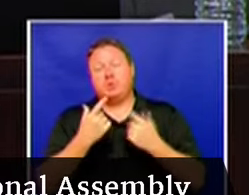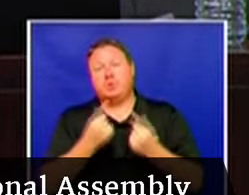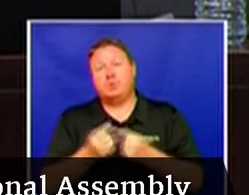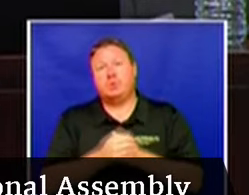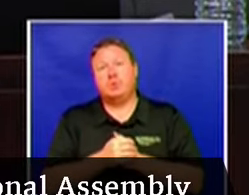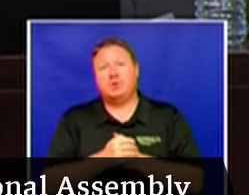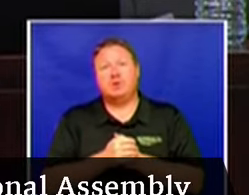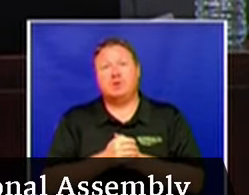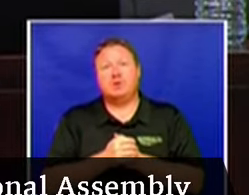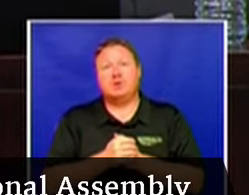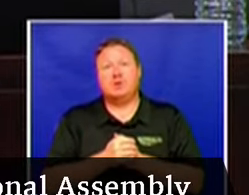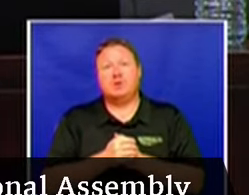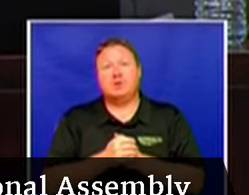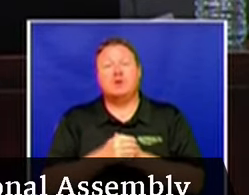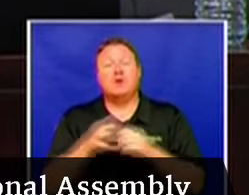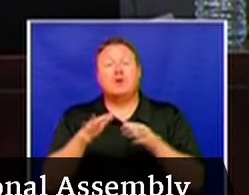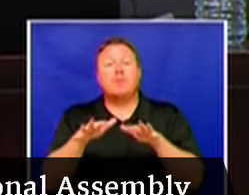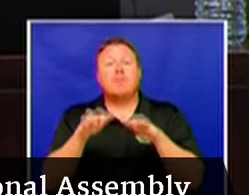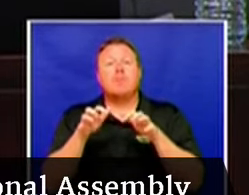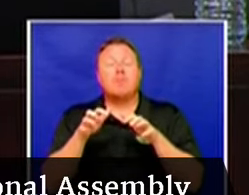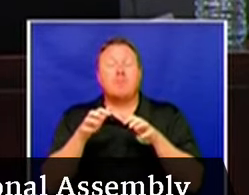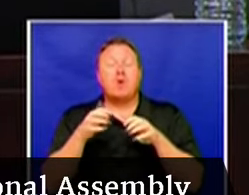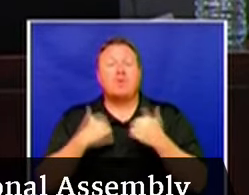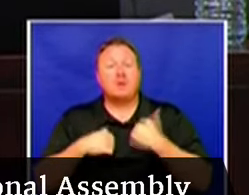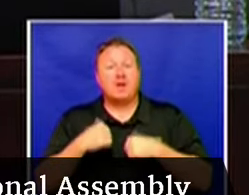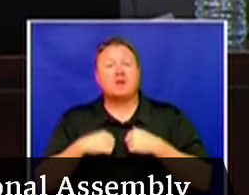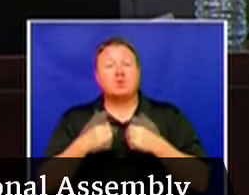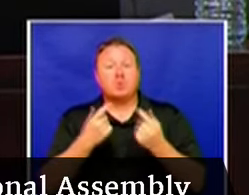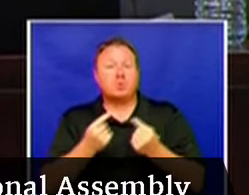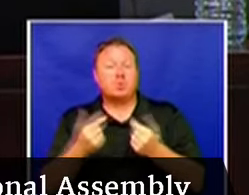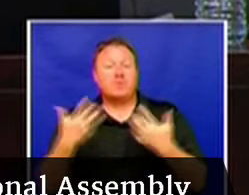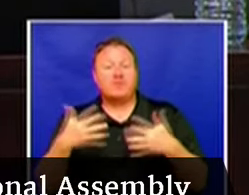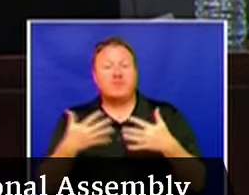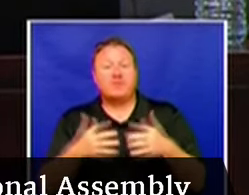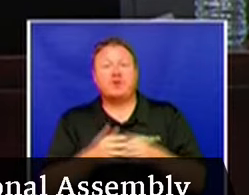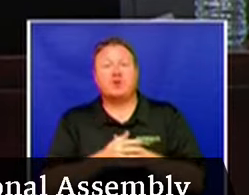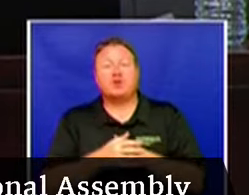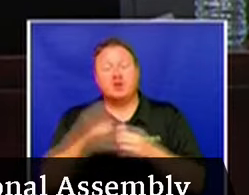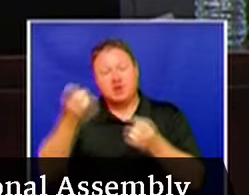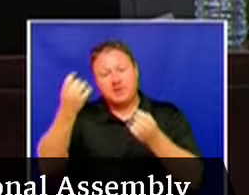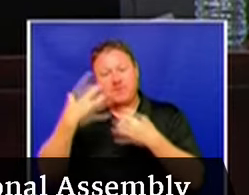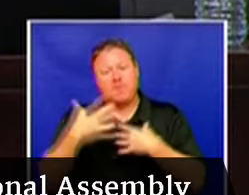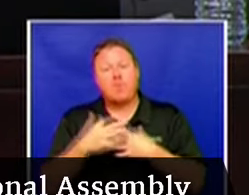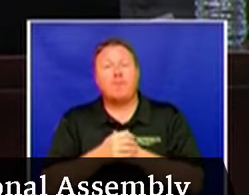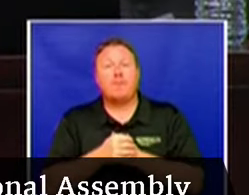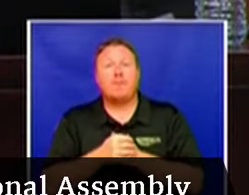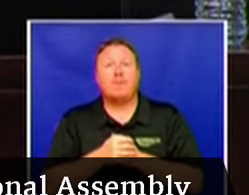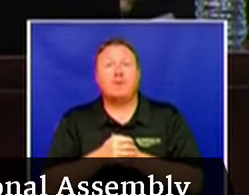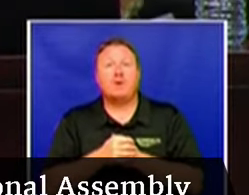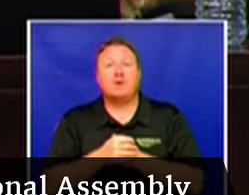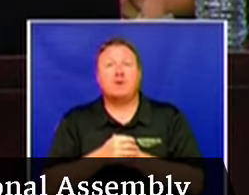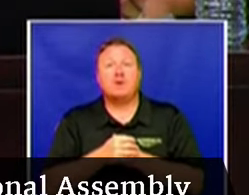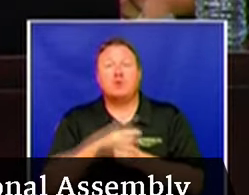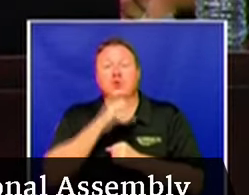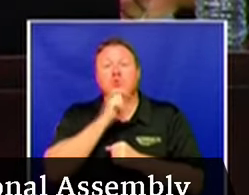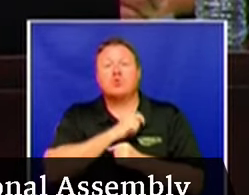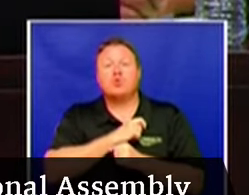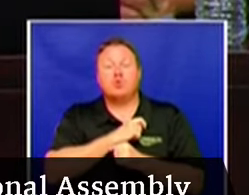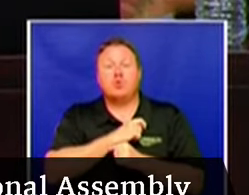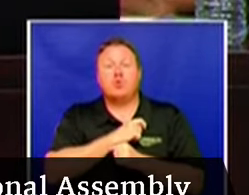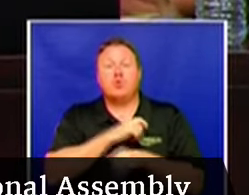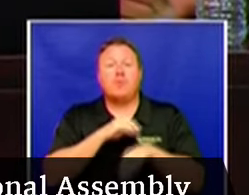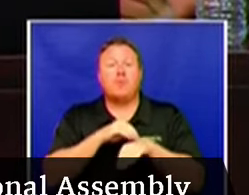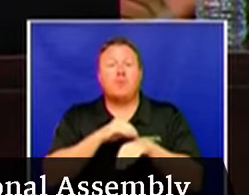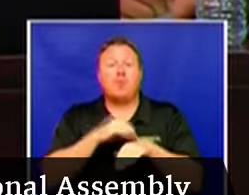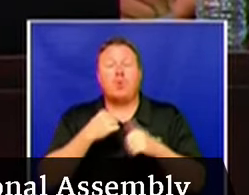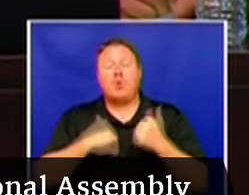and Parliament having taken action, it informed me that indeed further action